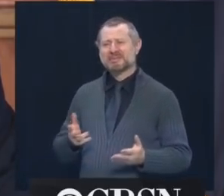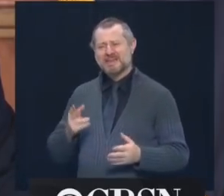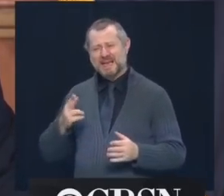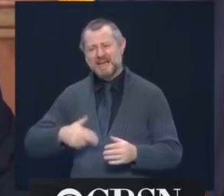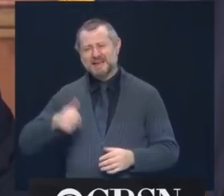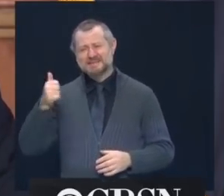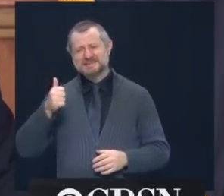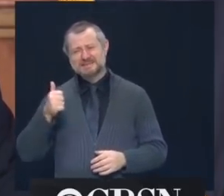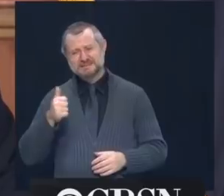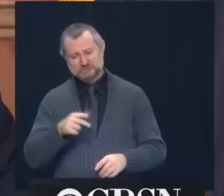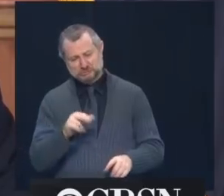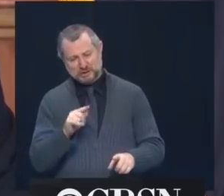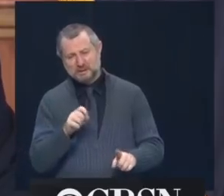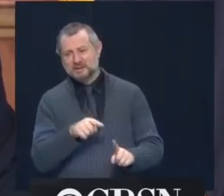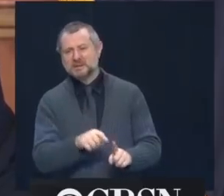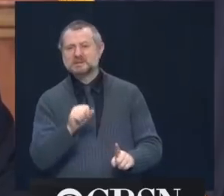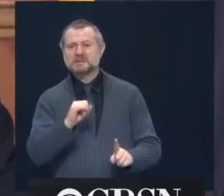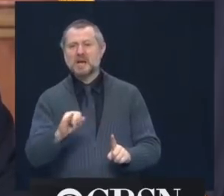Island.